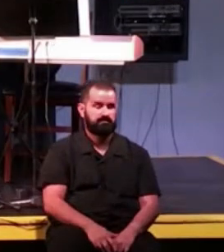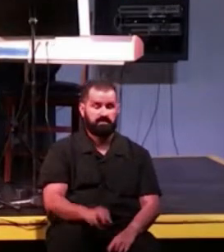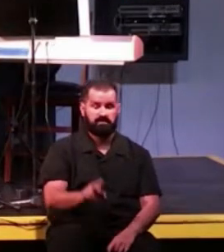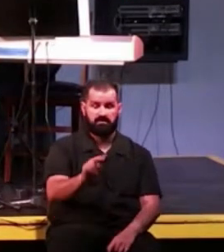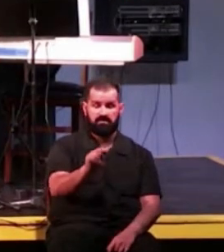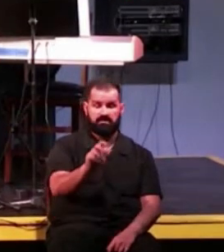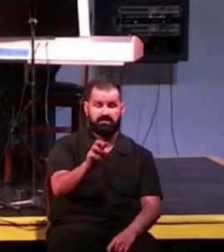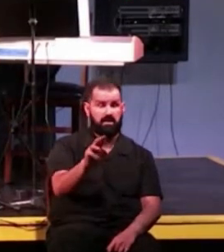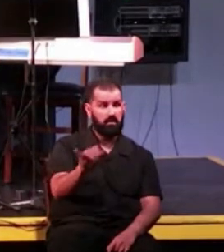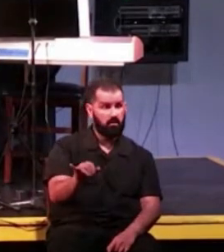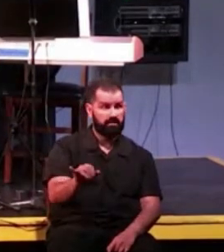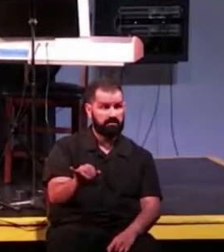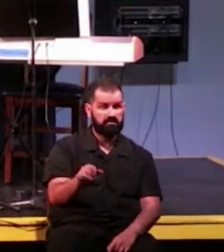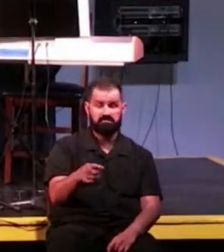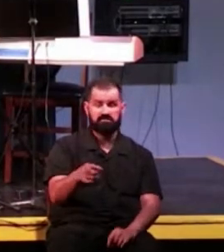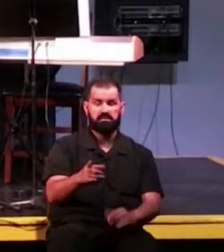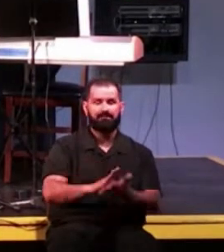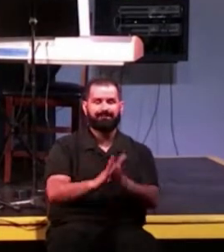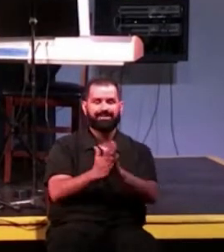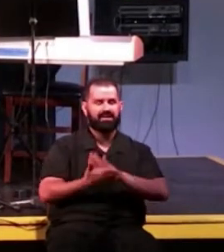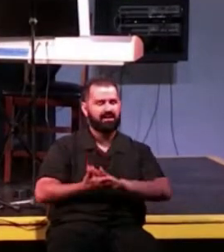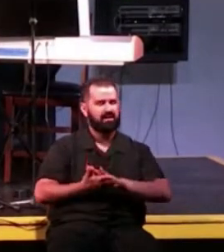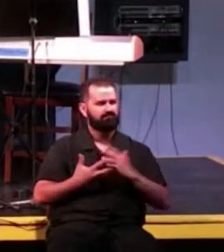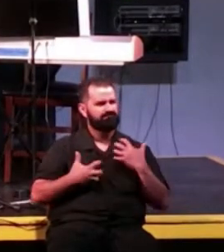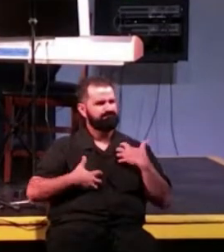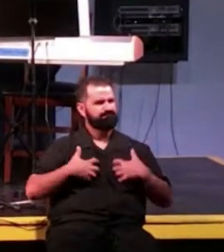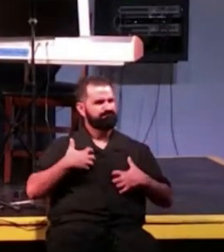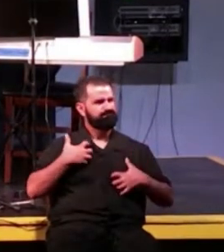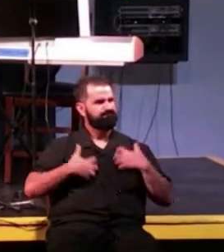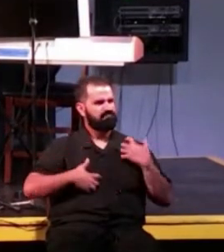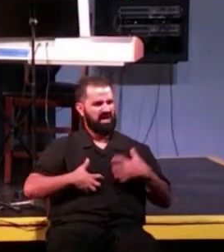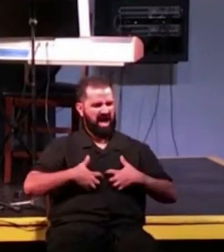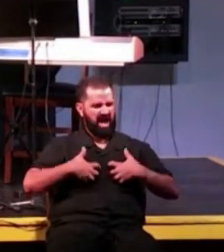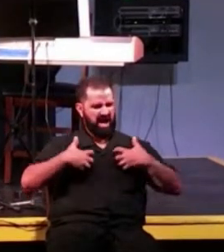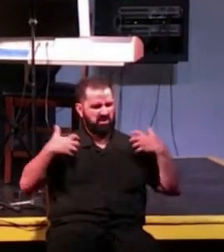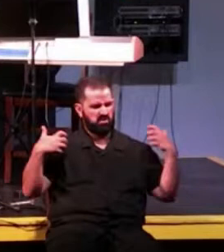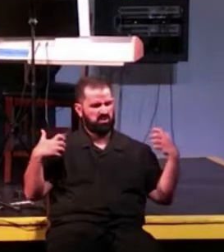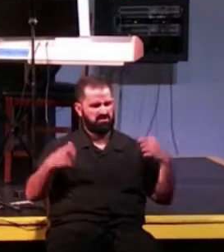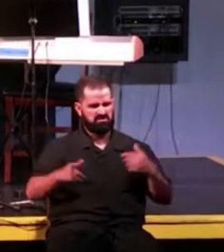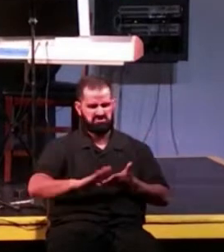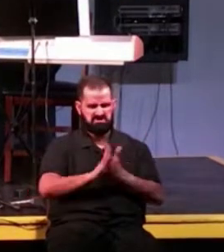Naomi allowed herself to get angry, bitter,